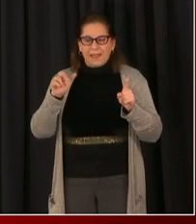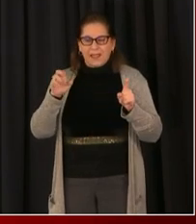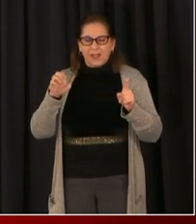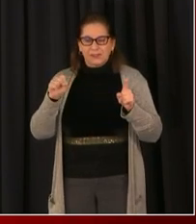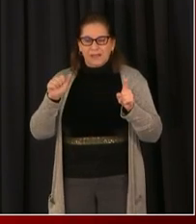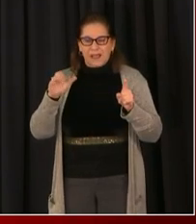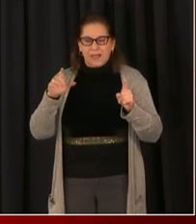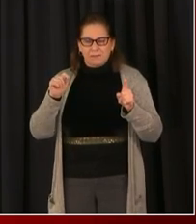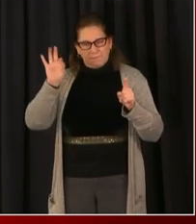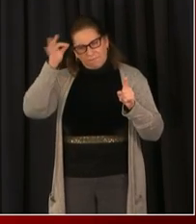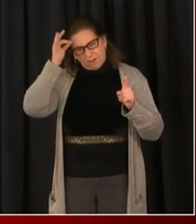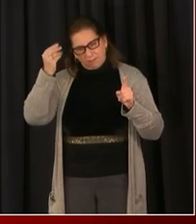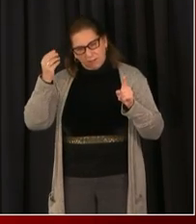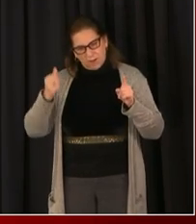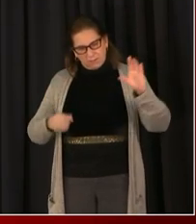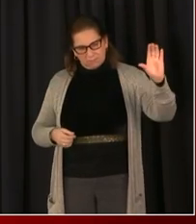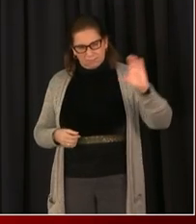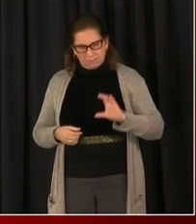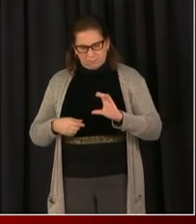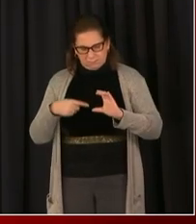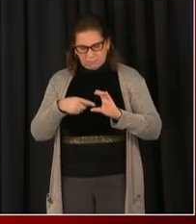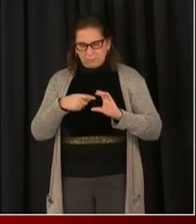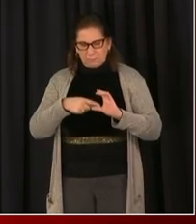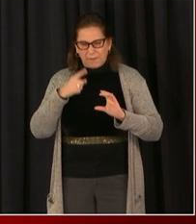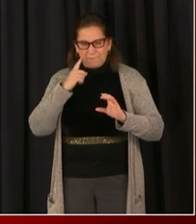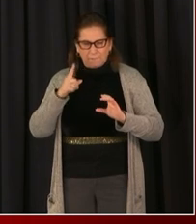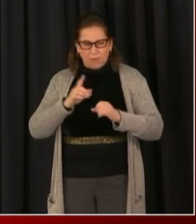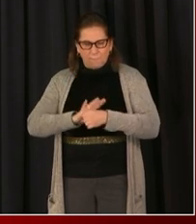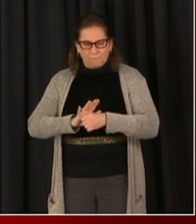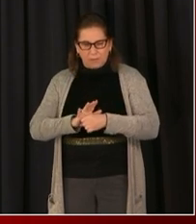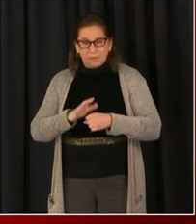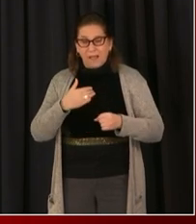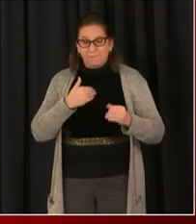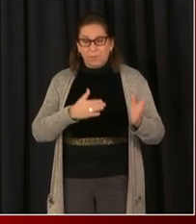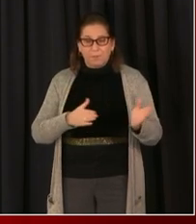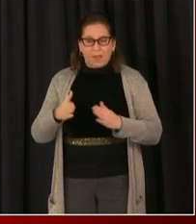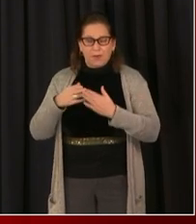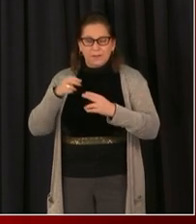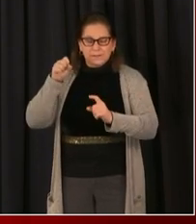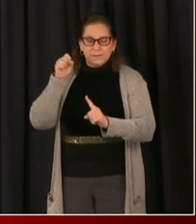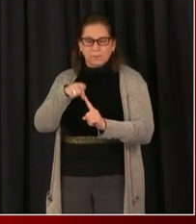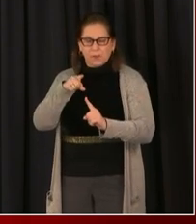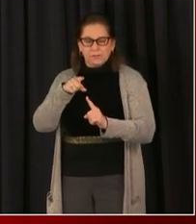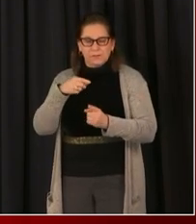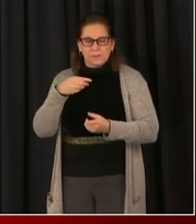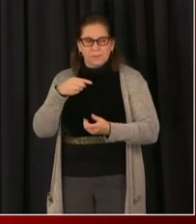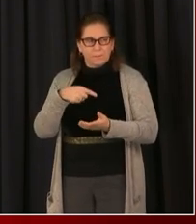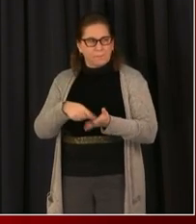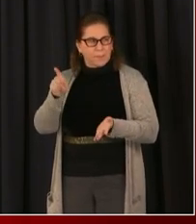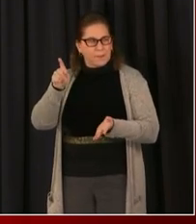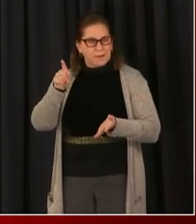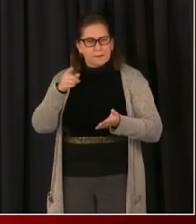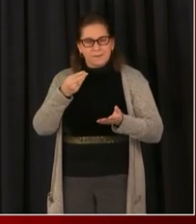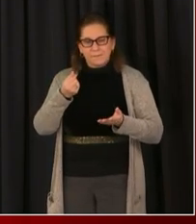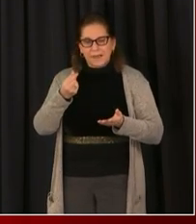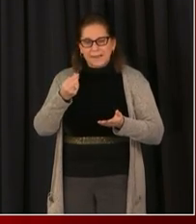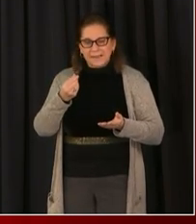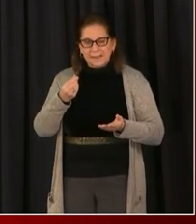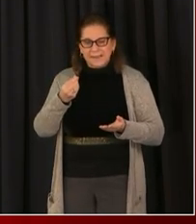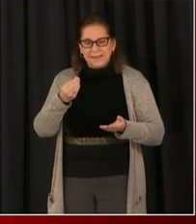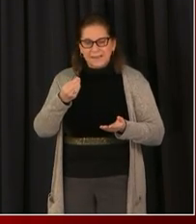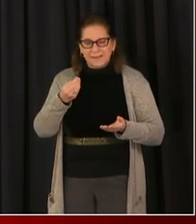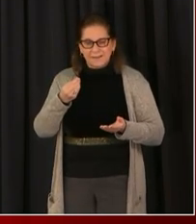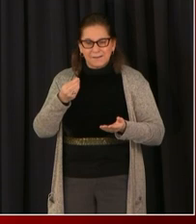And this stimulus payment will be made to D.C. residents currently receiving